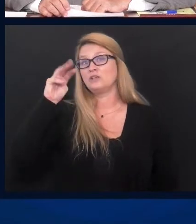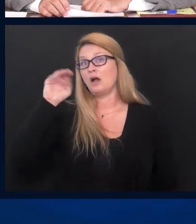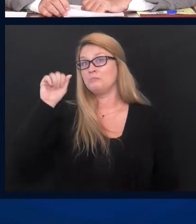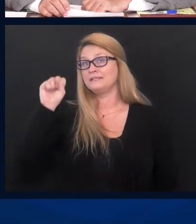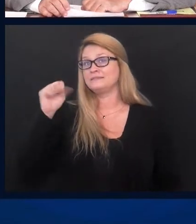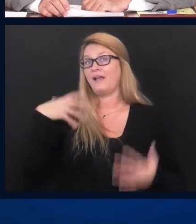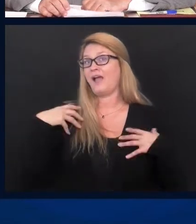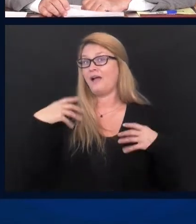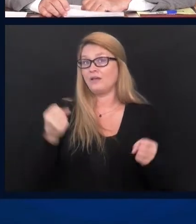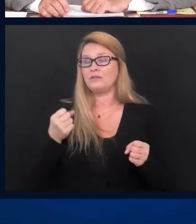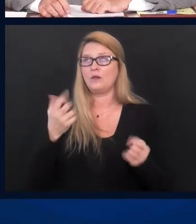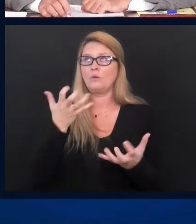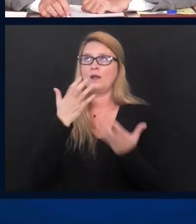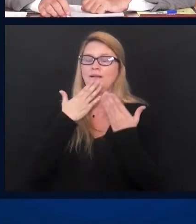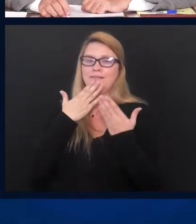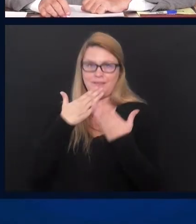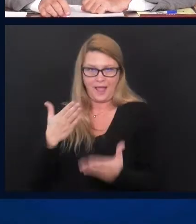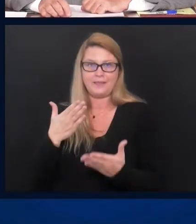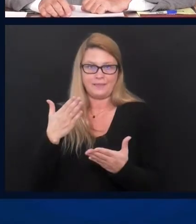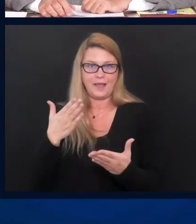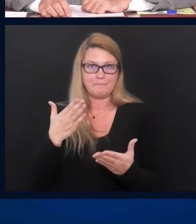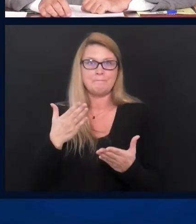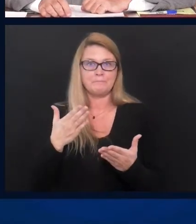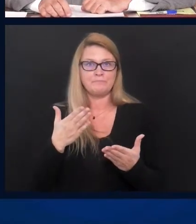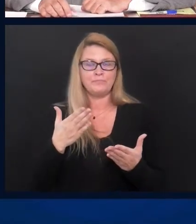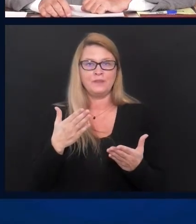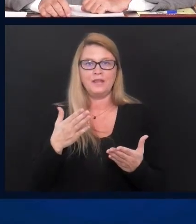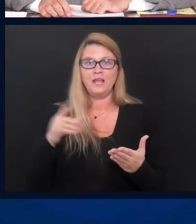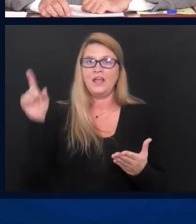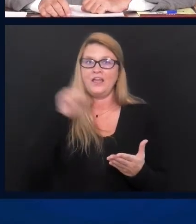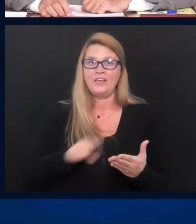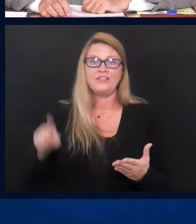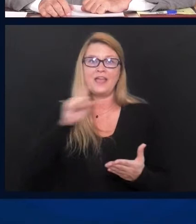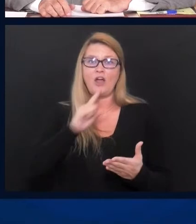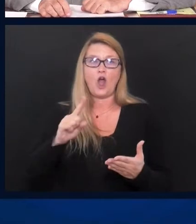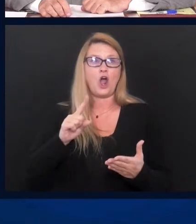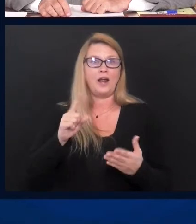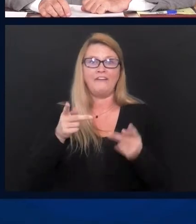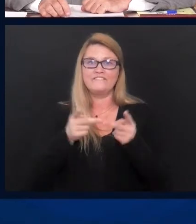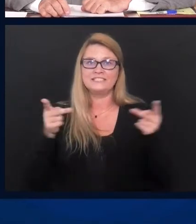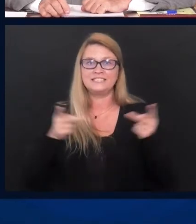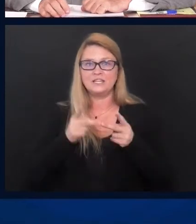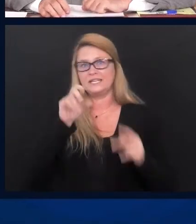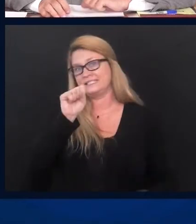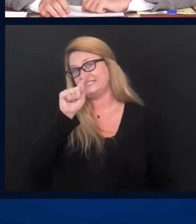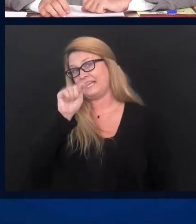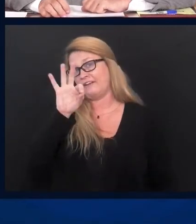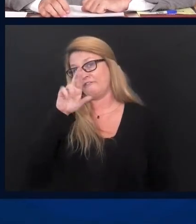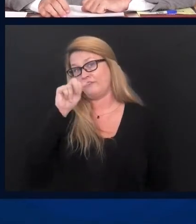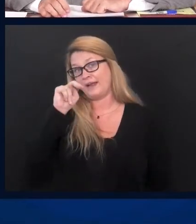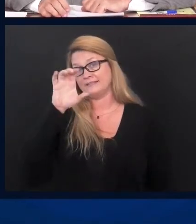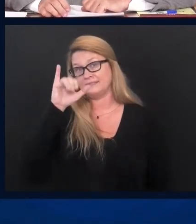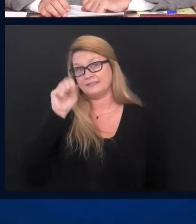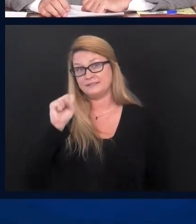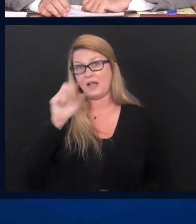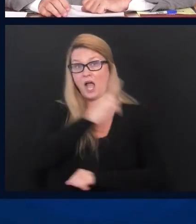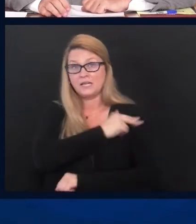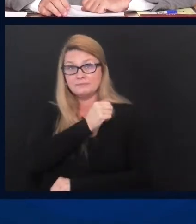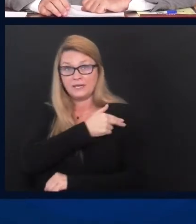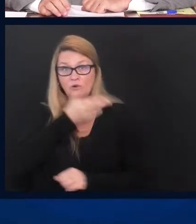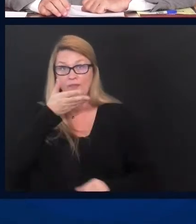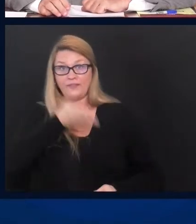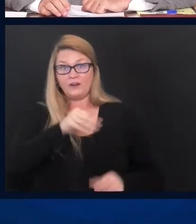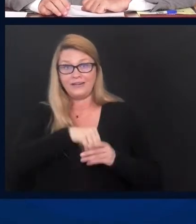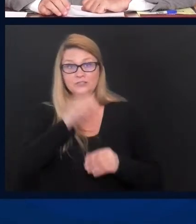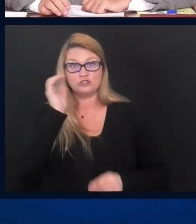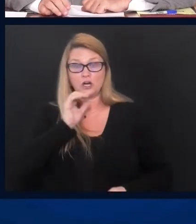them in every way. They're a surge facility that is at St. Francis Hospital. We